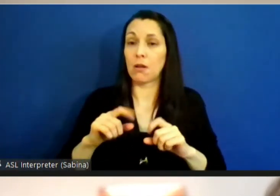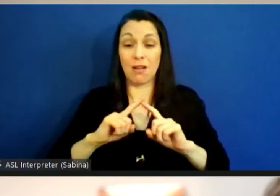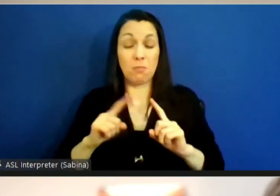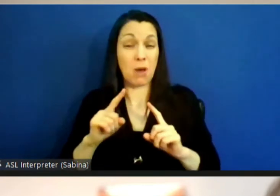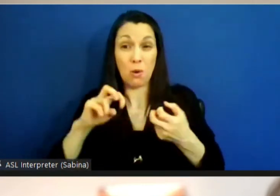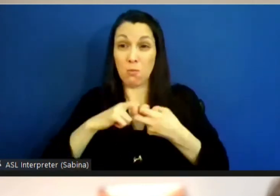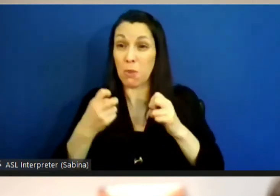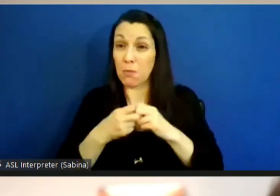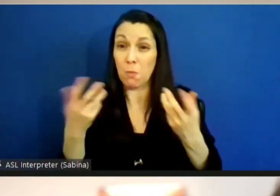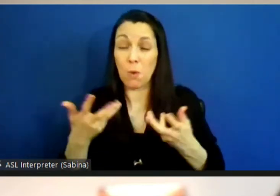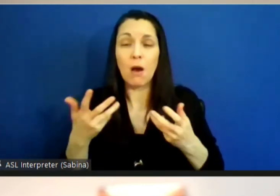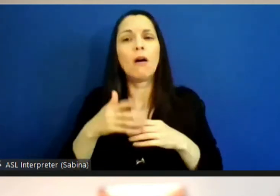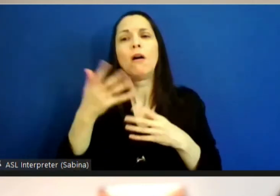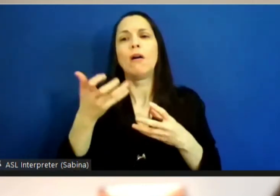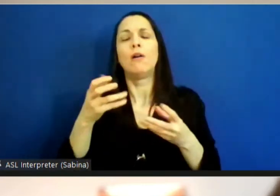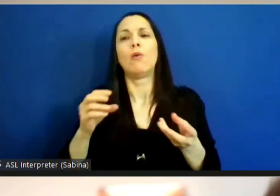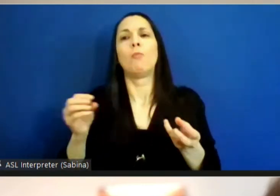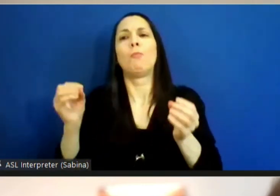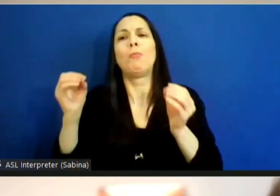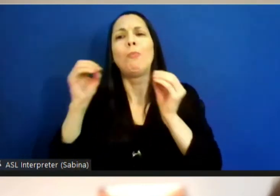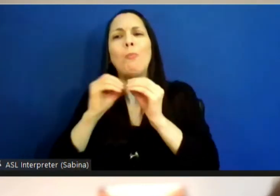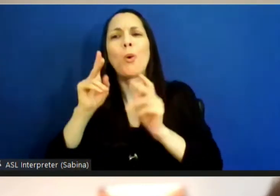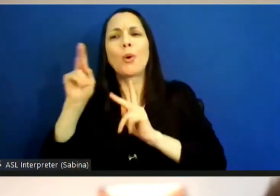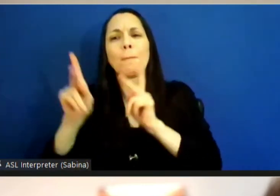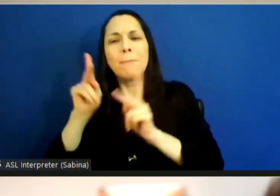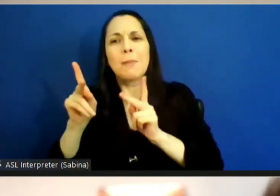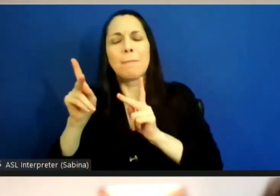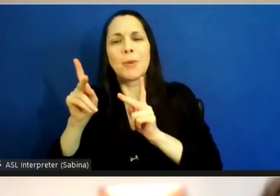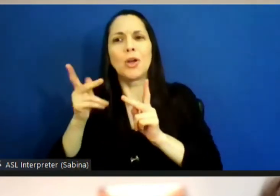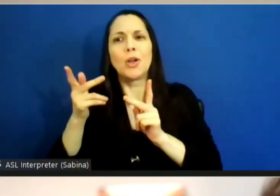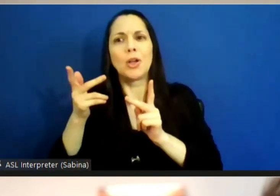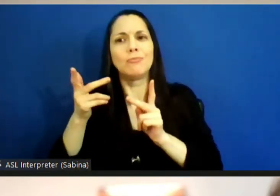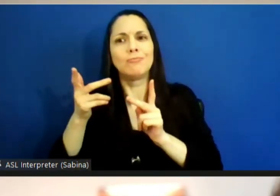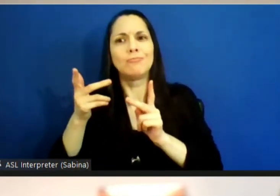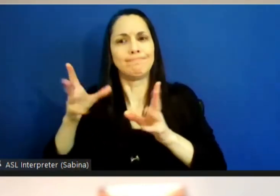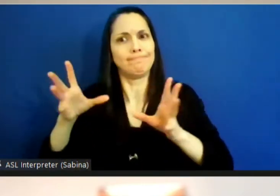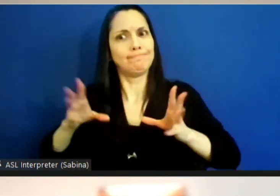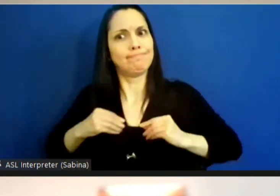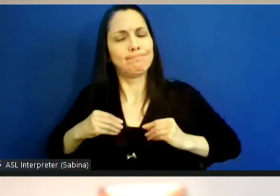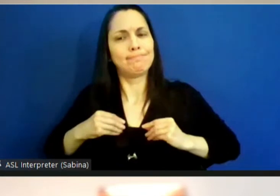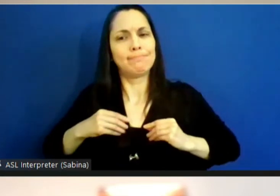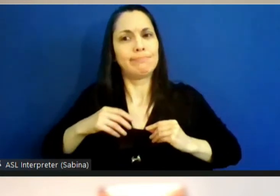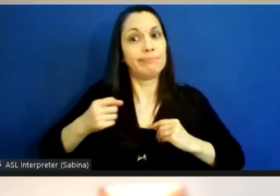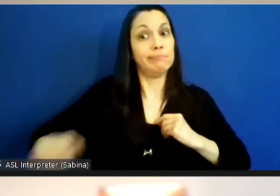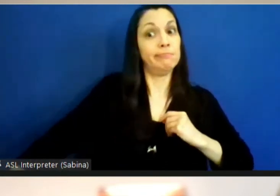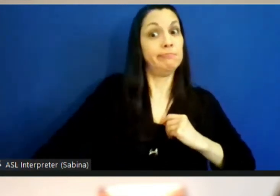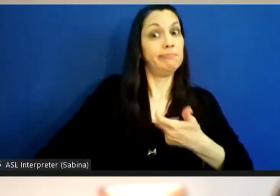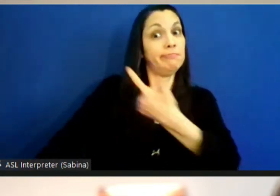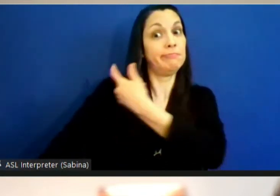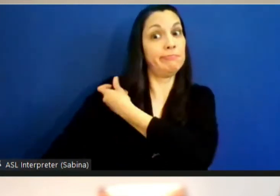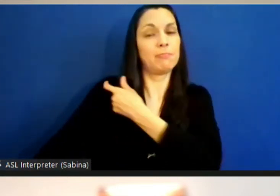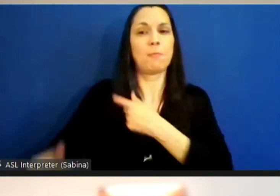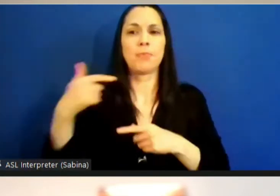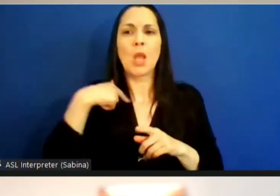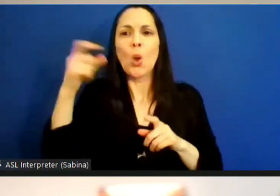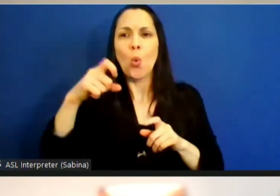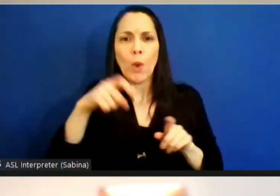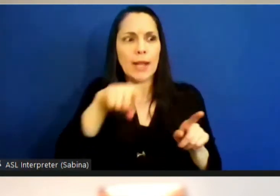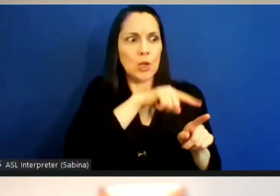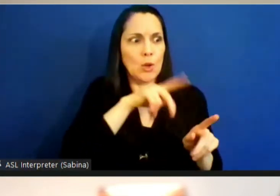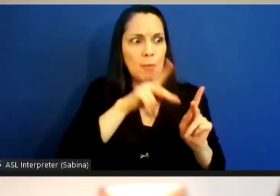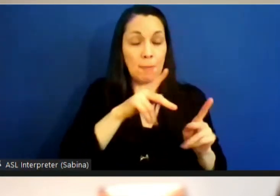more people open to sticking out their arms and getting vaccinated. We need people to tell other people, I had